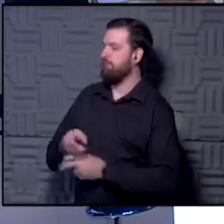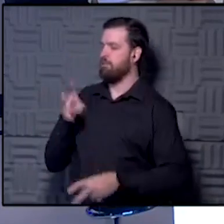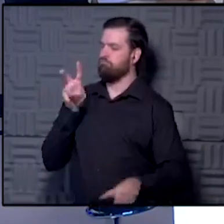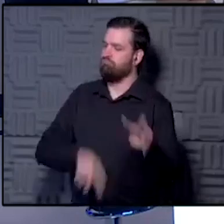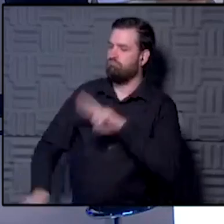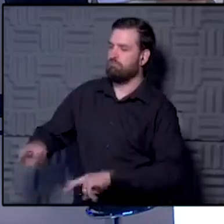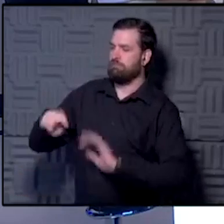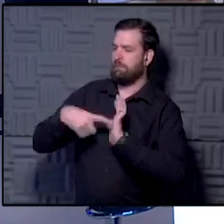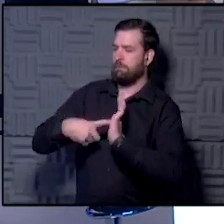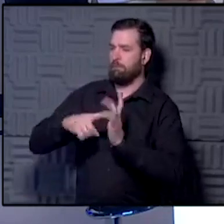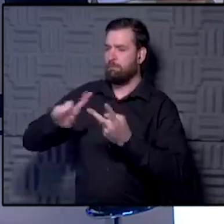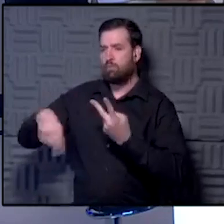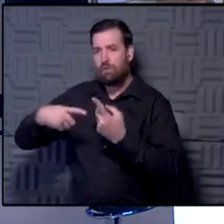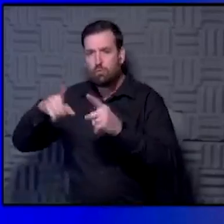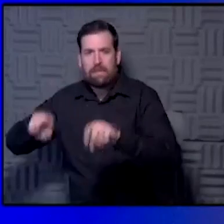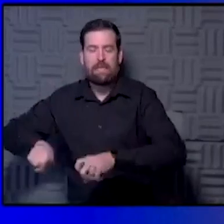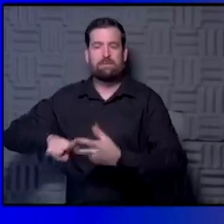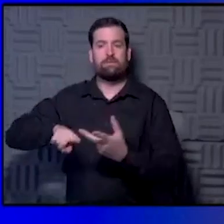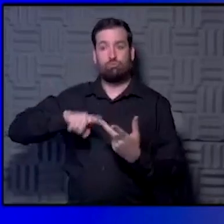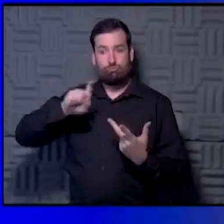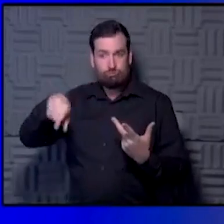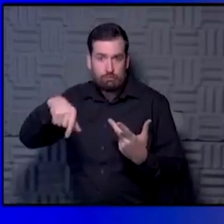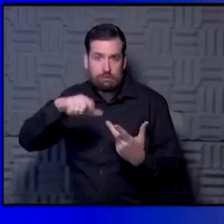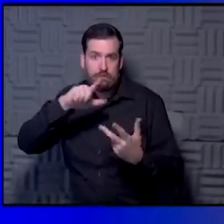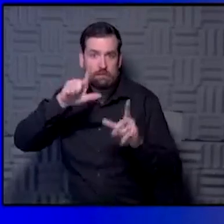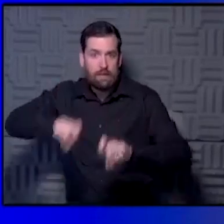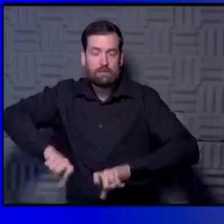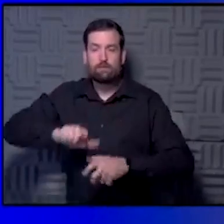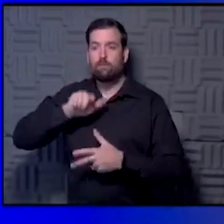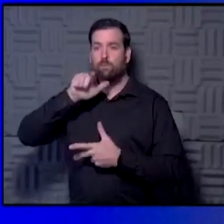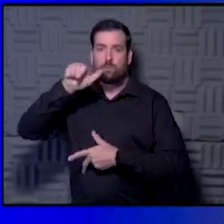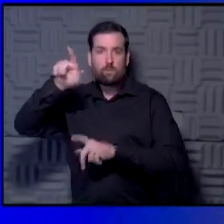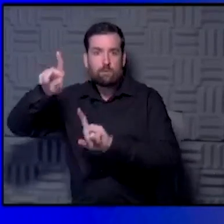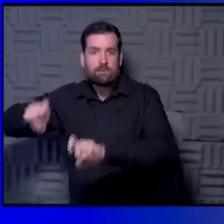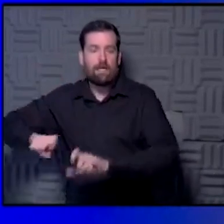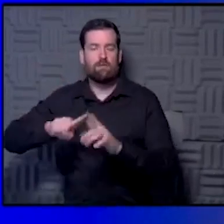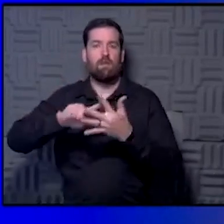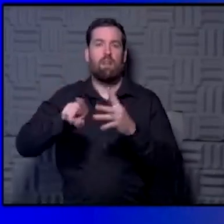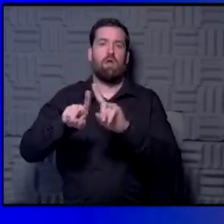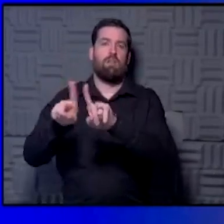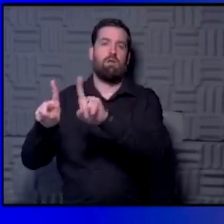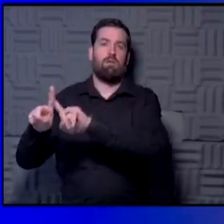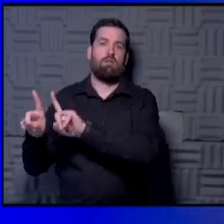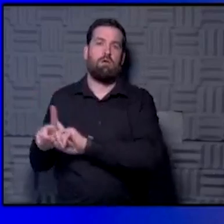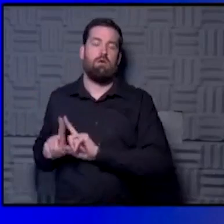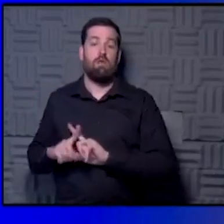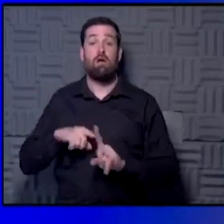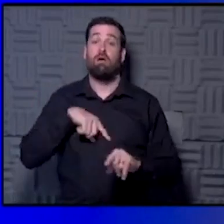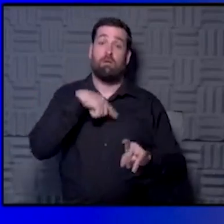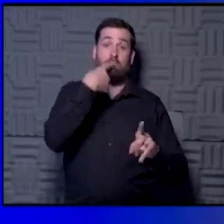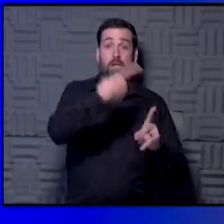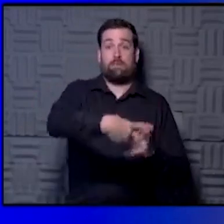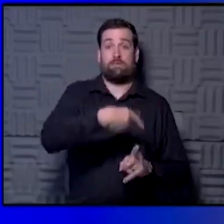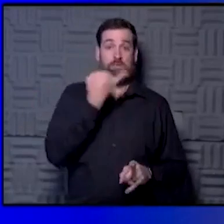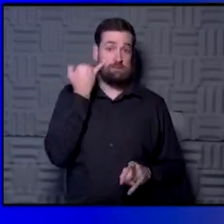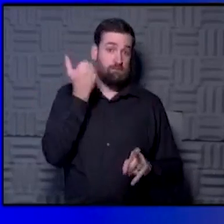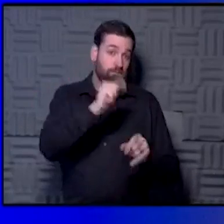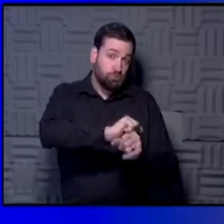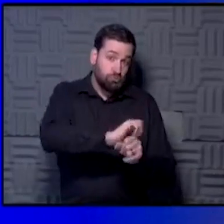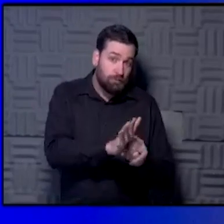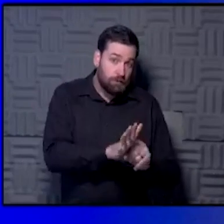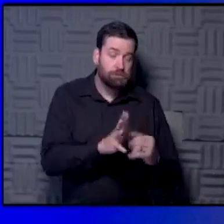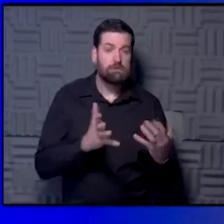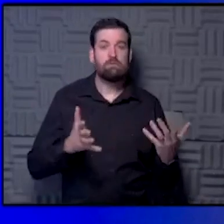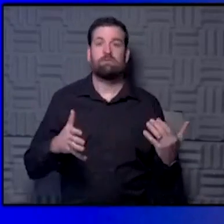symptoms, when to get tested, who to test, when to test, all of those types of things. Plus, if it is COVID,